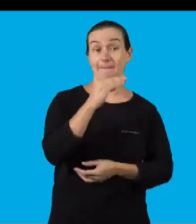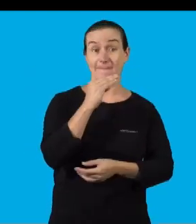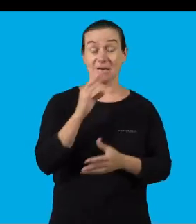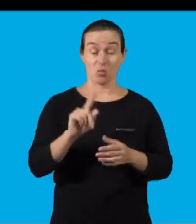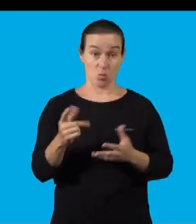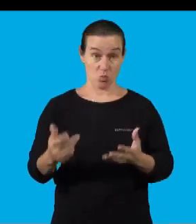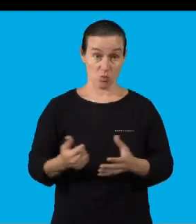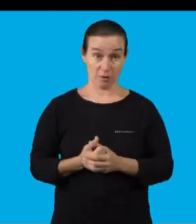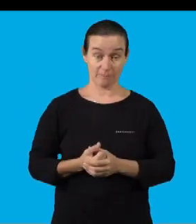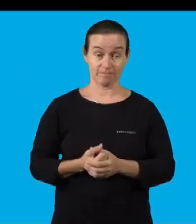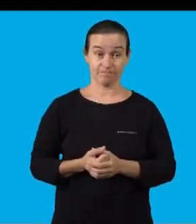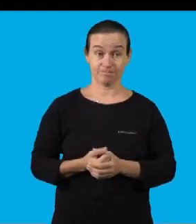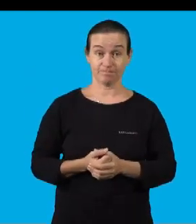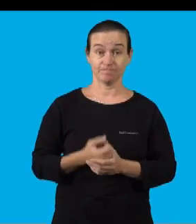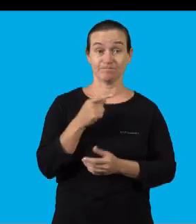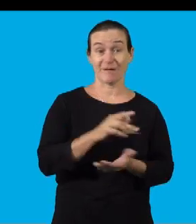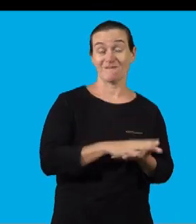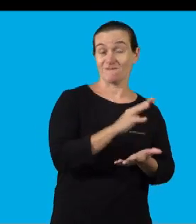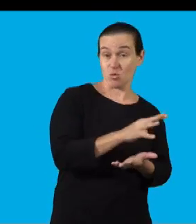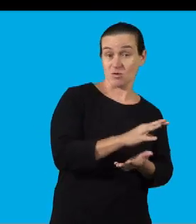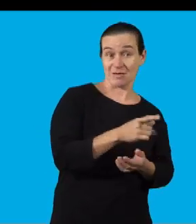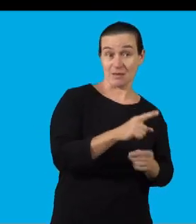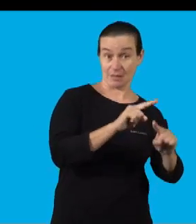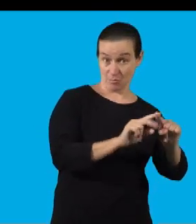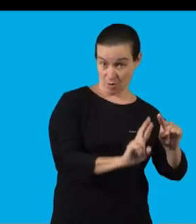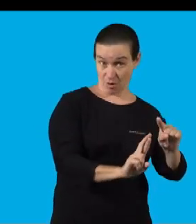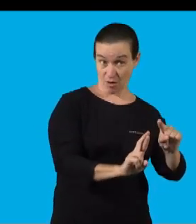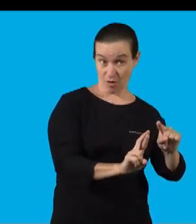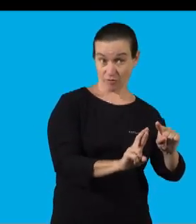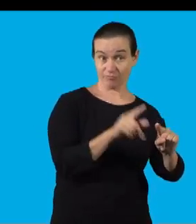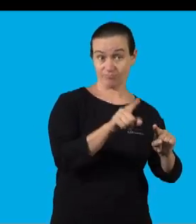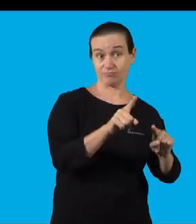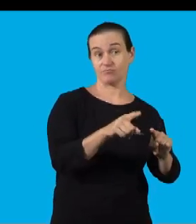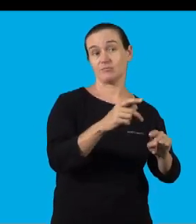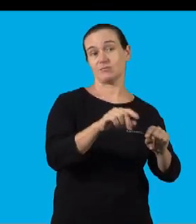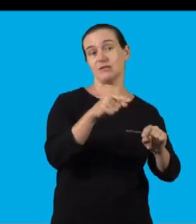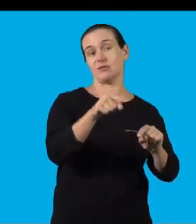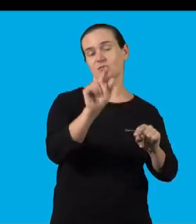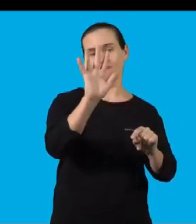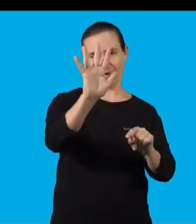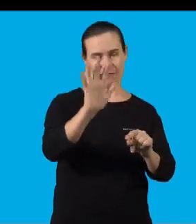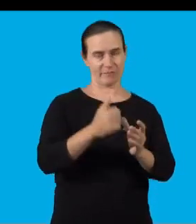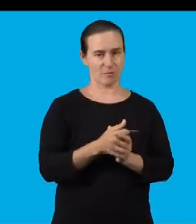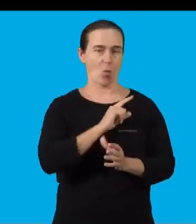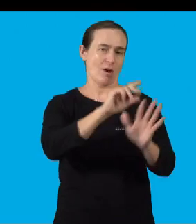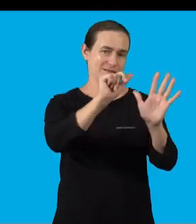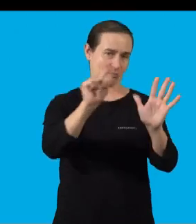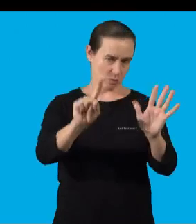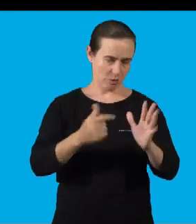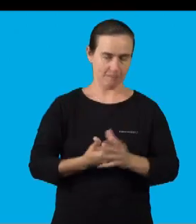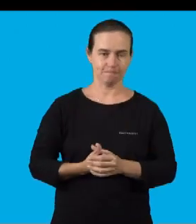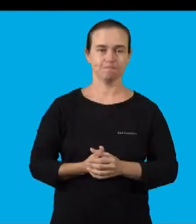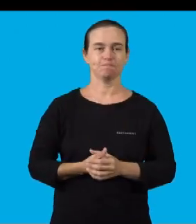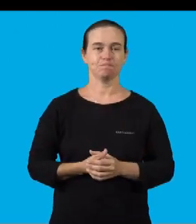means that we are going to have 14 multiplied by R, and that is going to be to the exponent